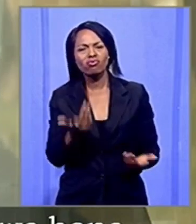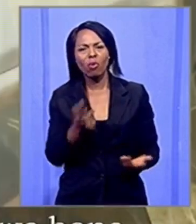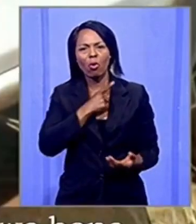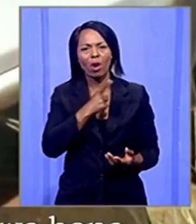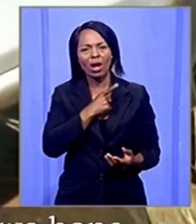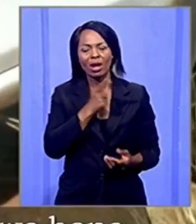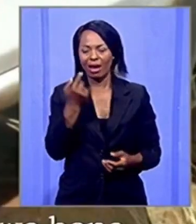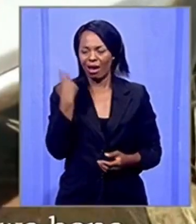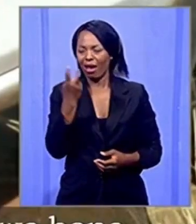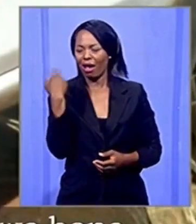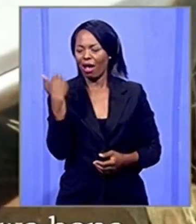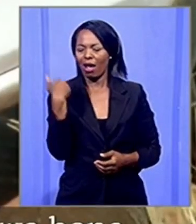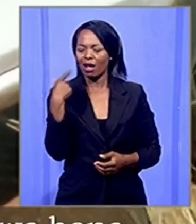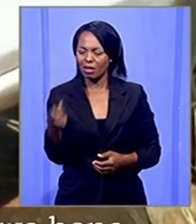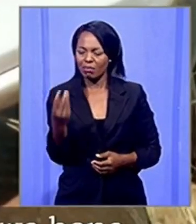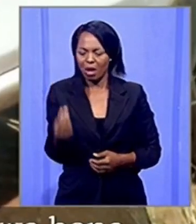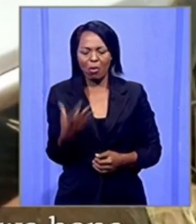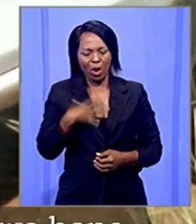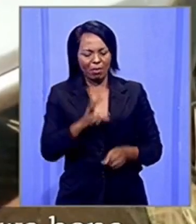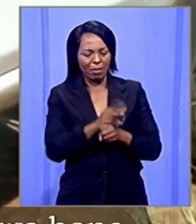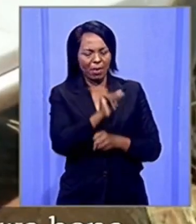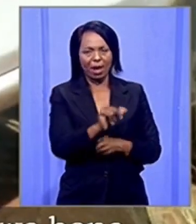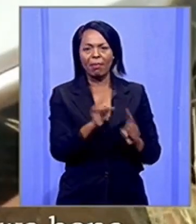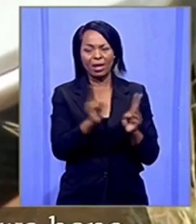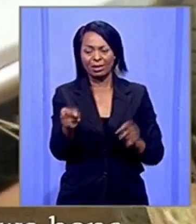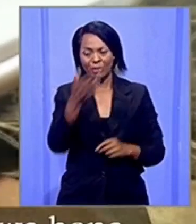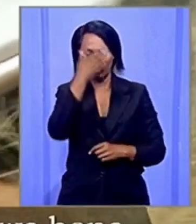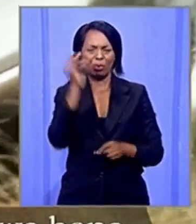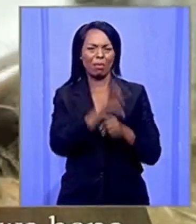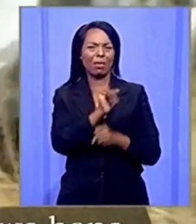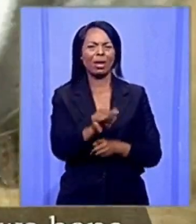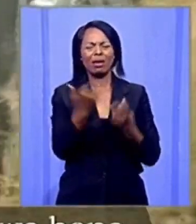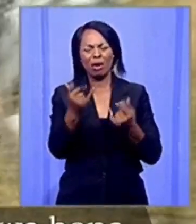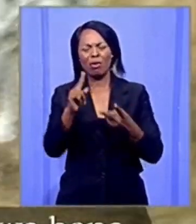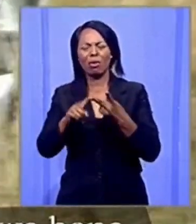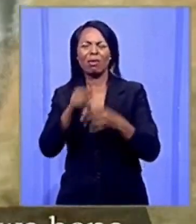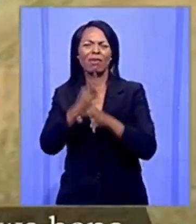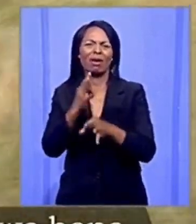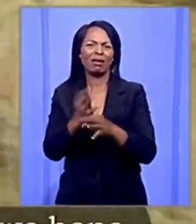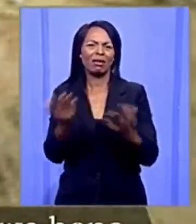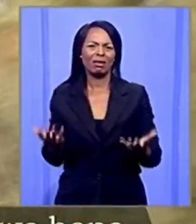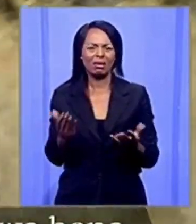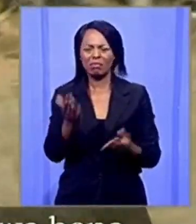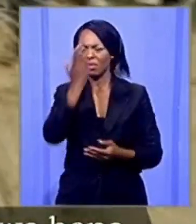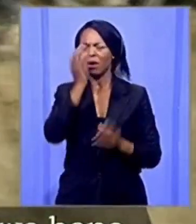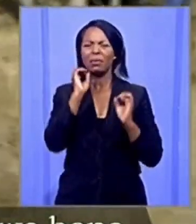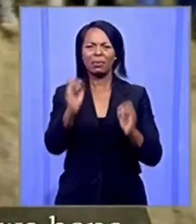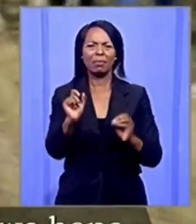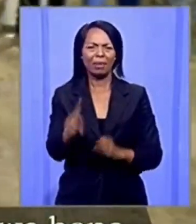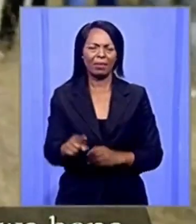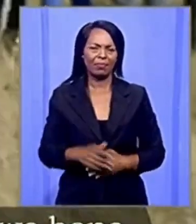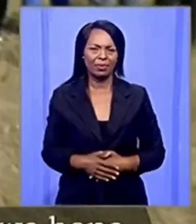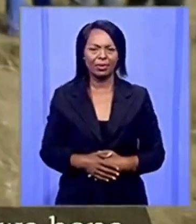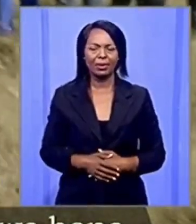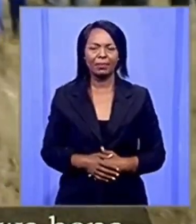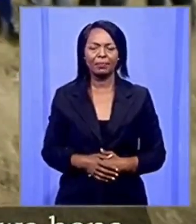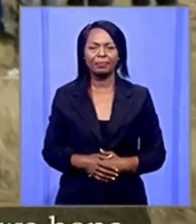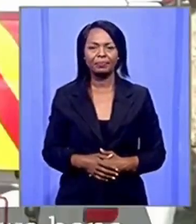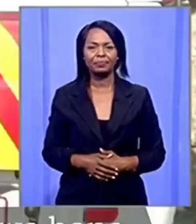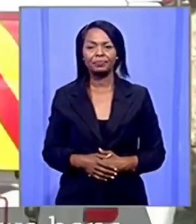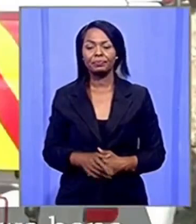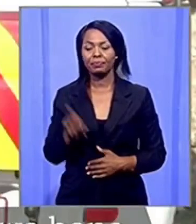monna gage. Gare lefapha la pholo mo profenseng la re le tlile go ikgolaganya le ba lelapa go tla ka tharabololo. Se